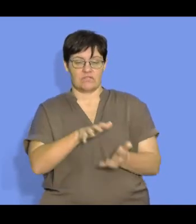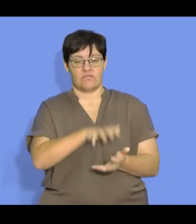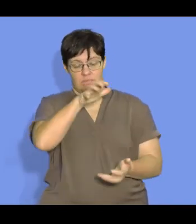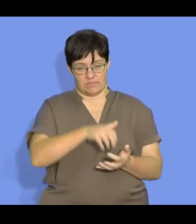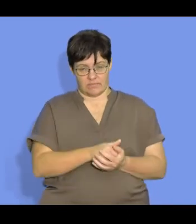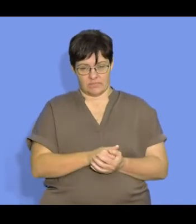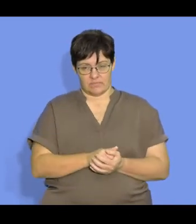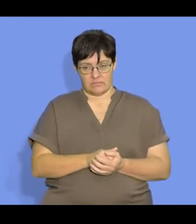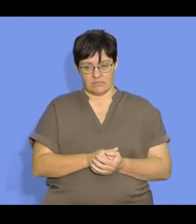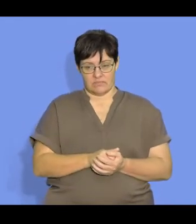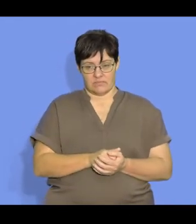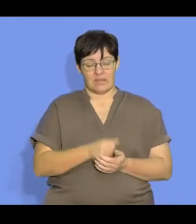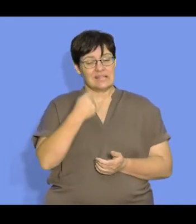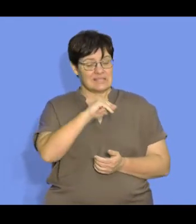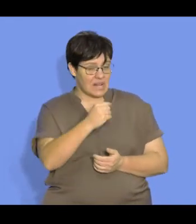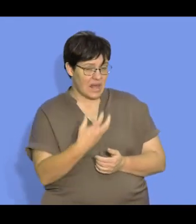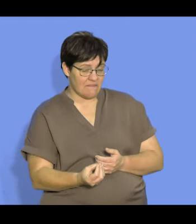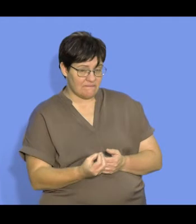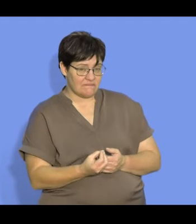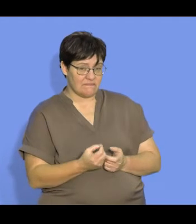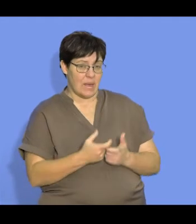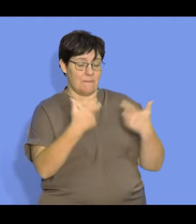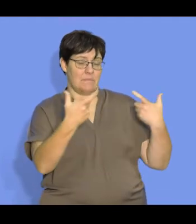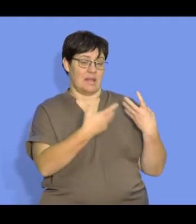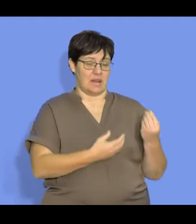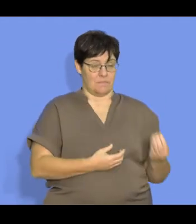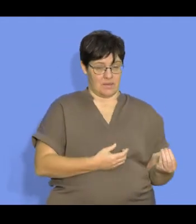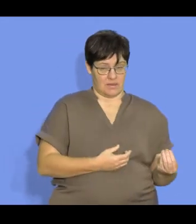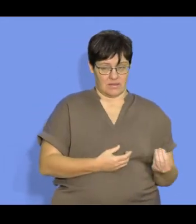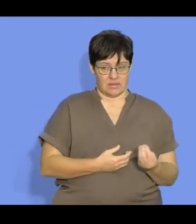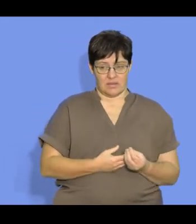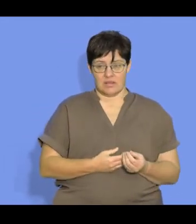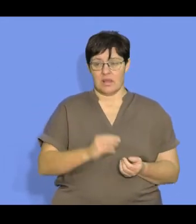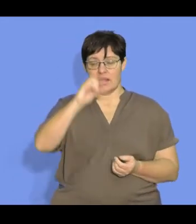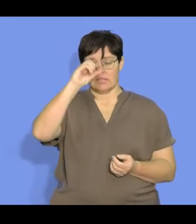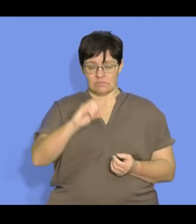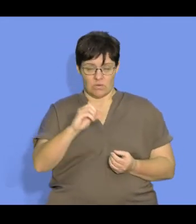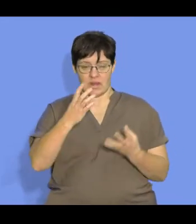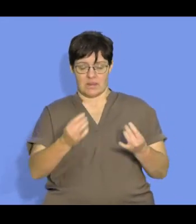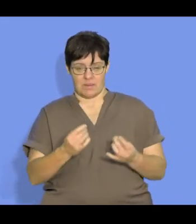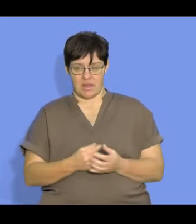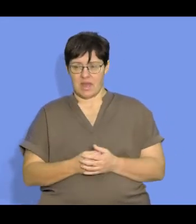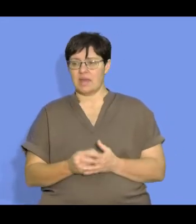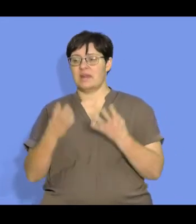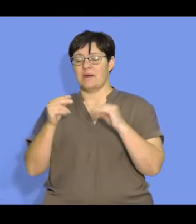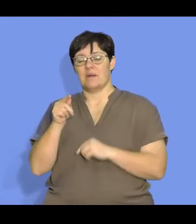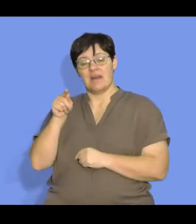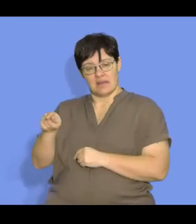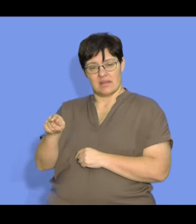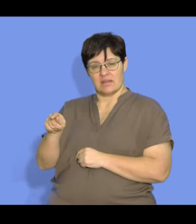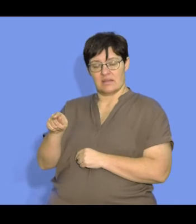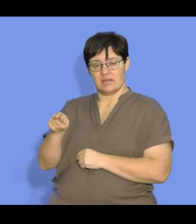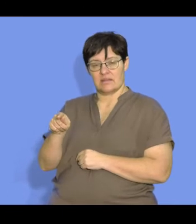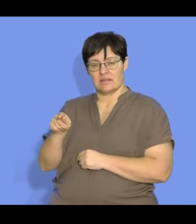in volume, we still sit with a bigger number, a little bit smaller number, and a number